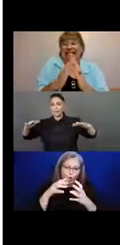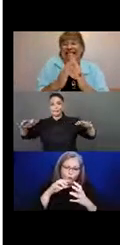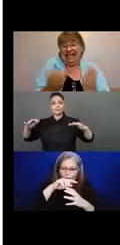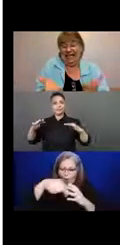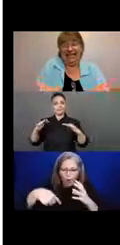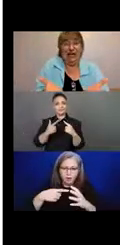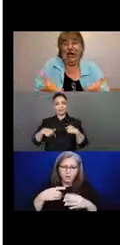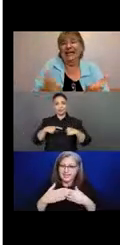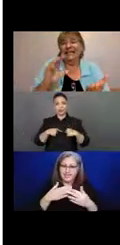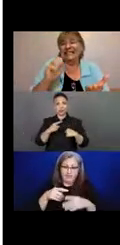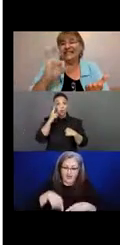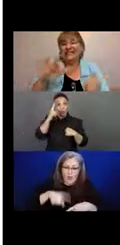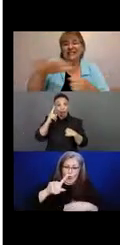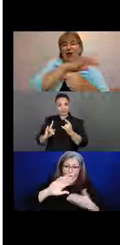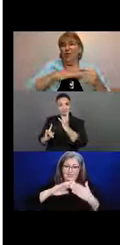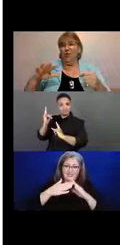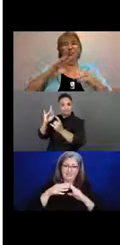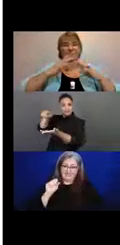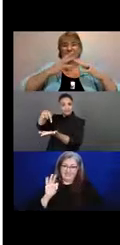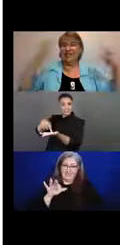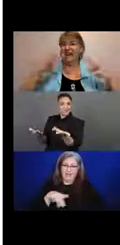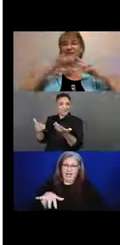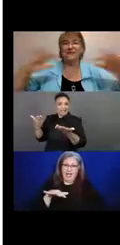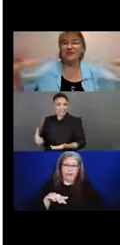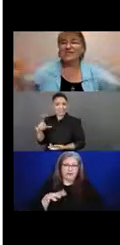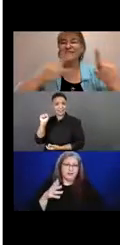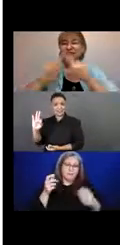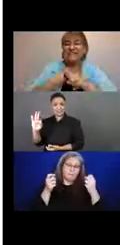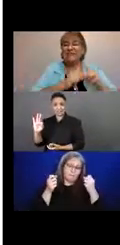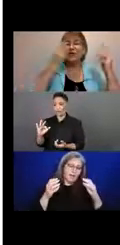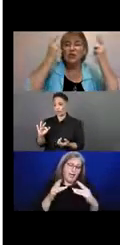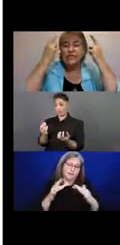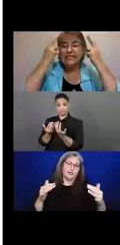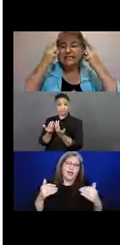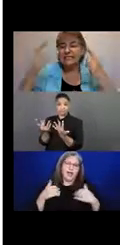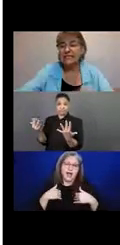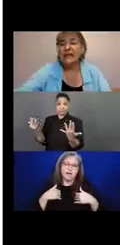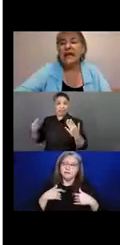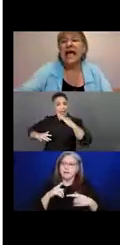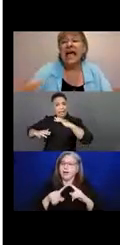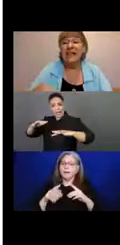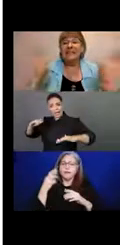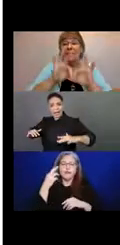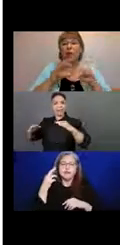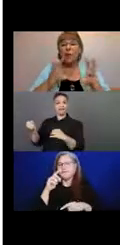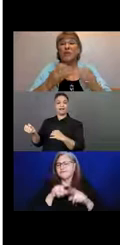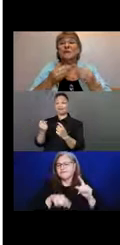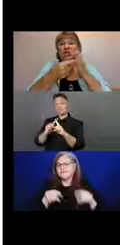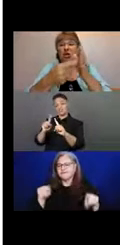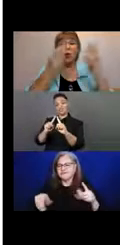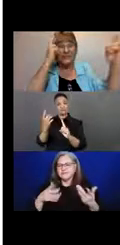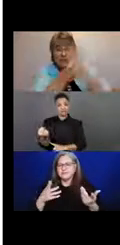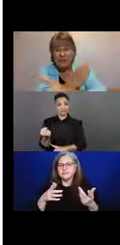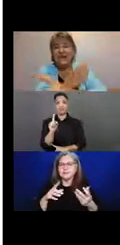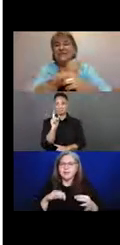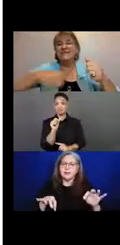one city here, San Francisco, there's a lot of diversity for different reasons. And that's an important way we have to